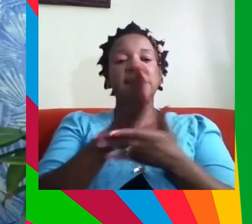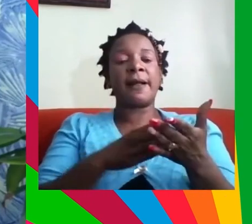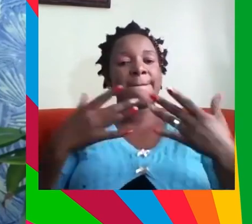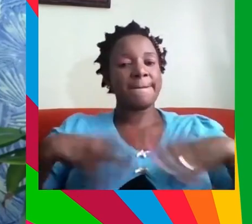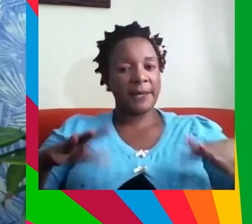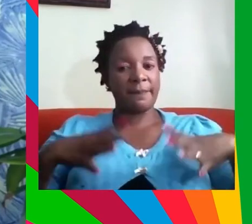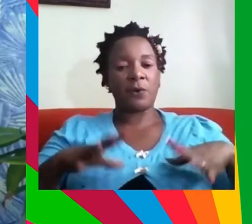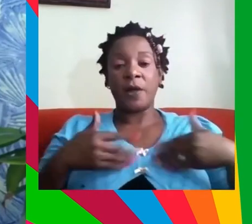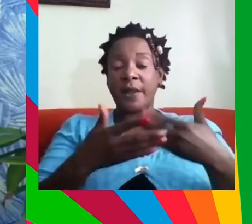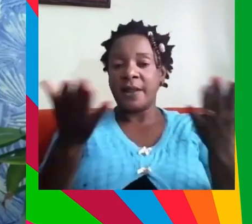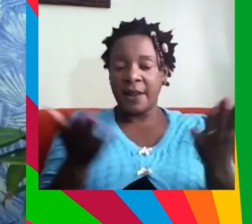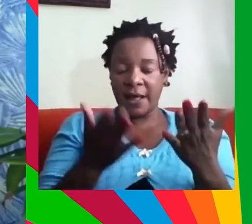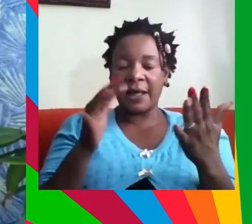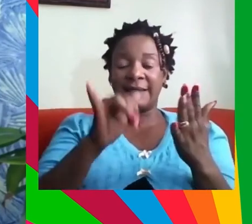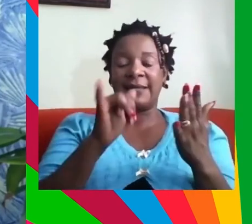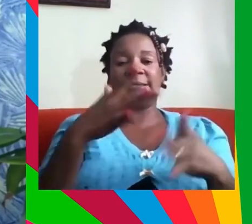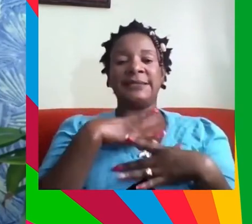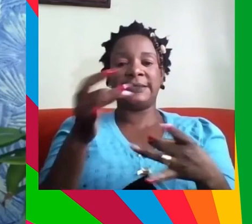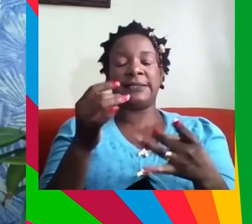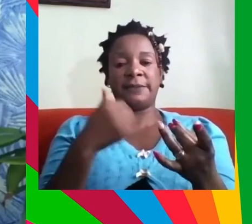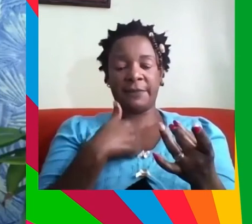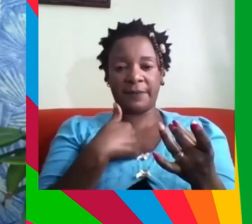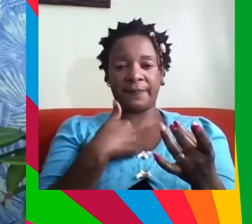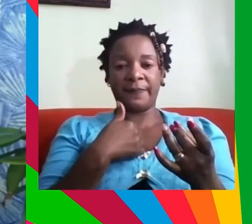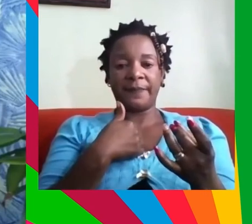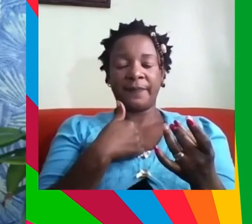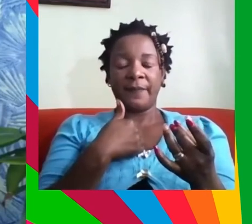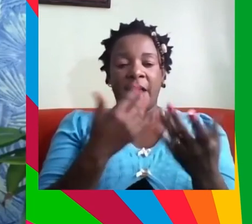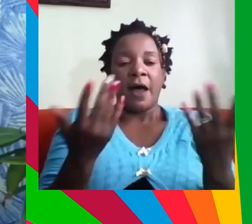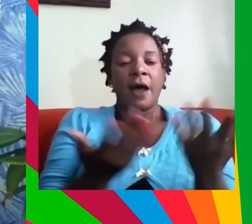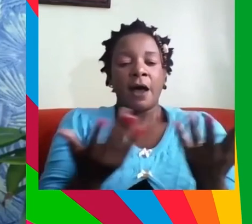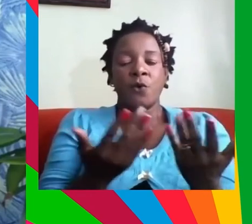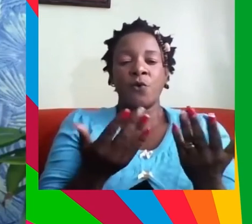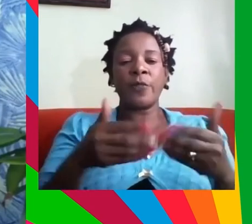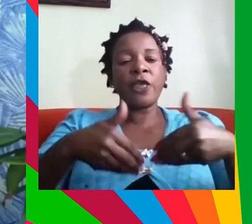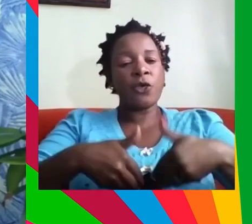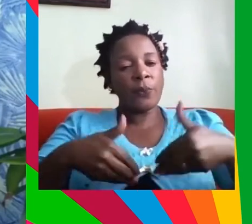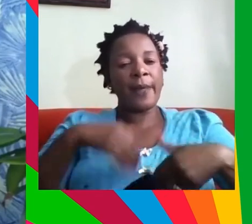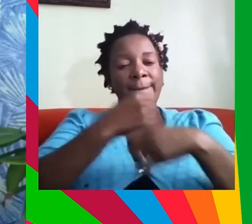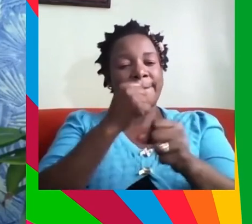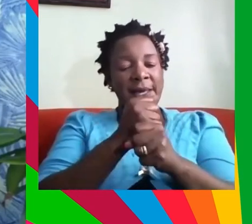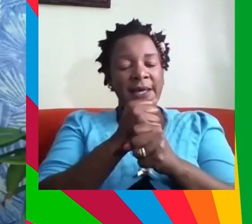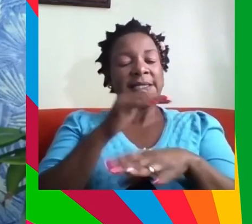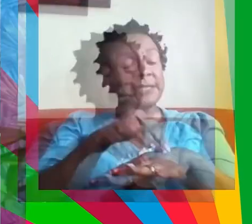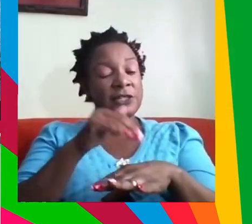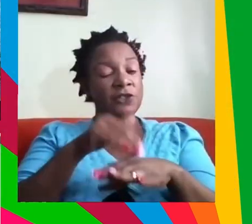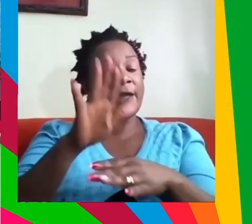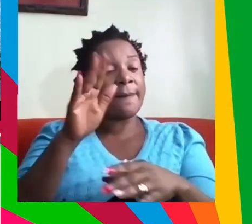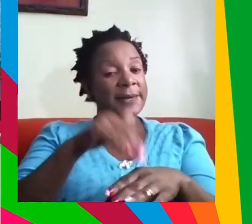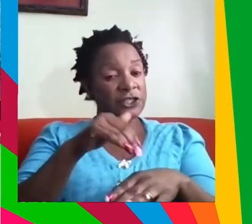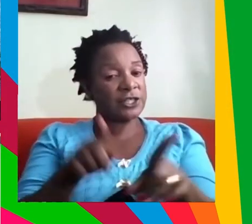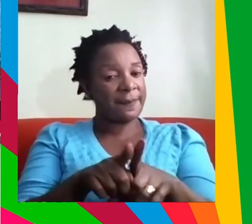deniers. And this really interests me. And it interests me how young people make sense of that message as well.